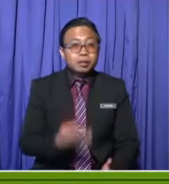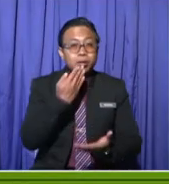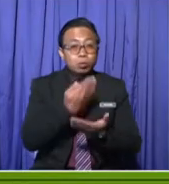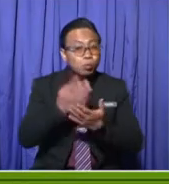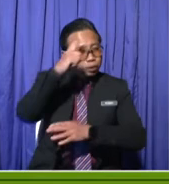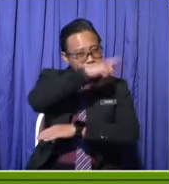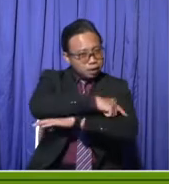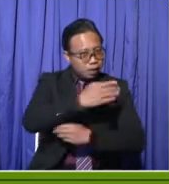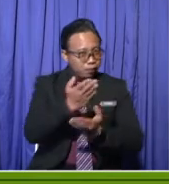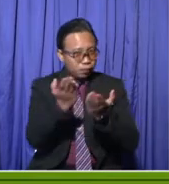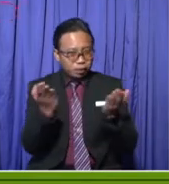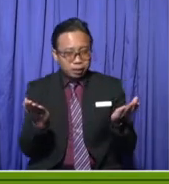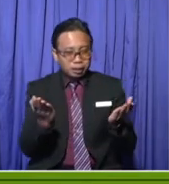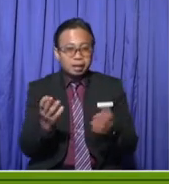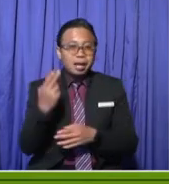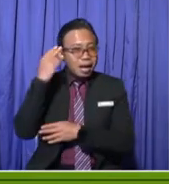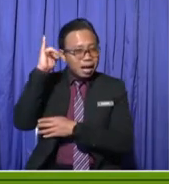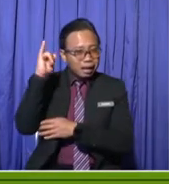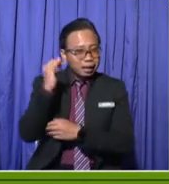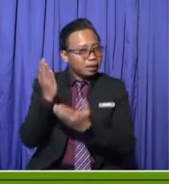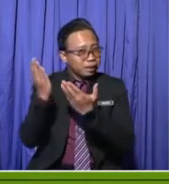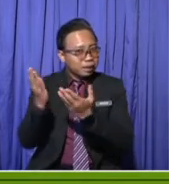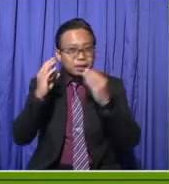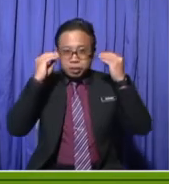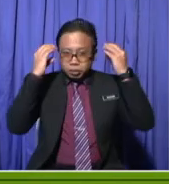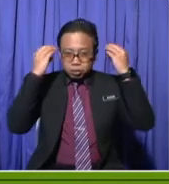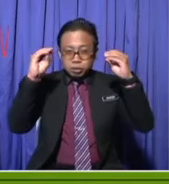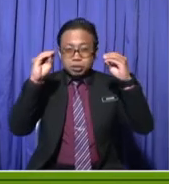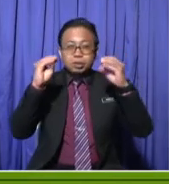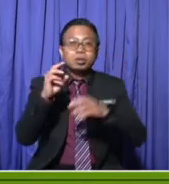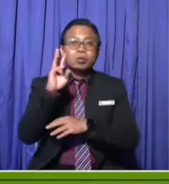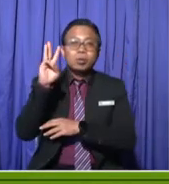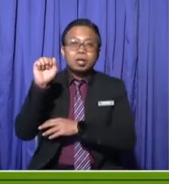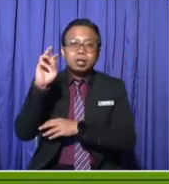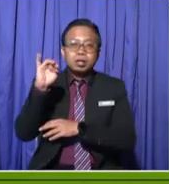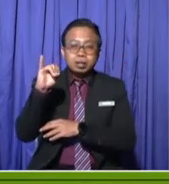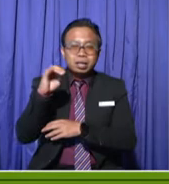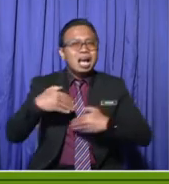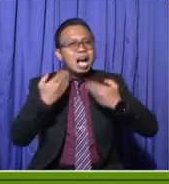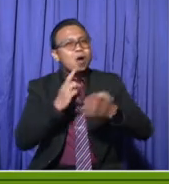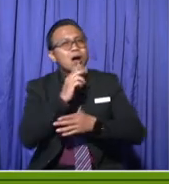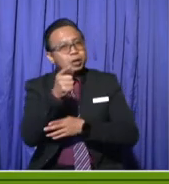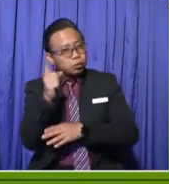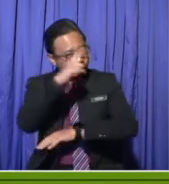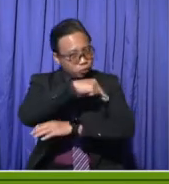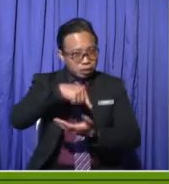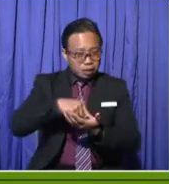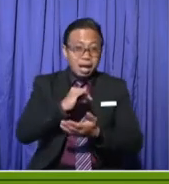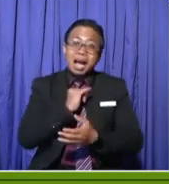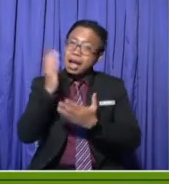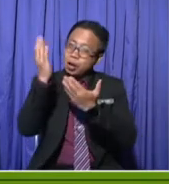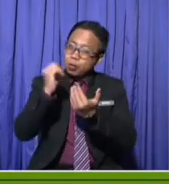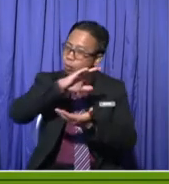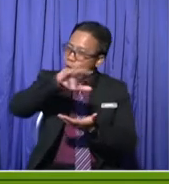Good day, everyone. Hi, I'm Teacher Wani. How are you today? I hope all of you are